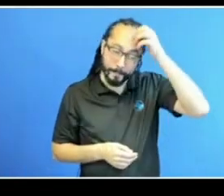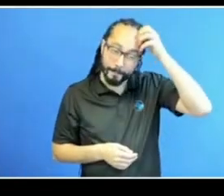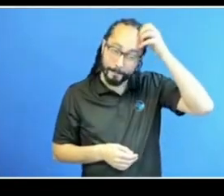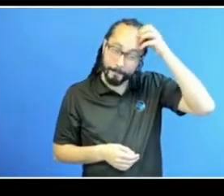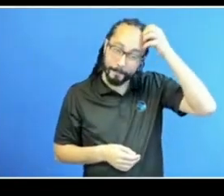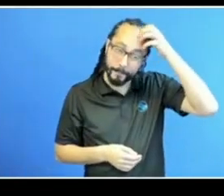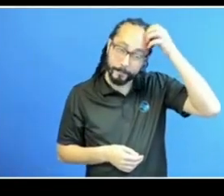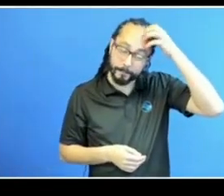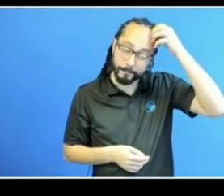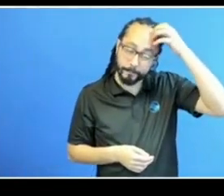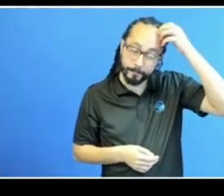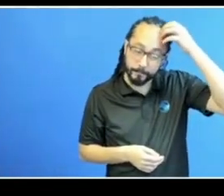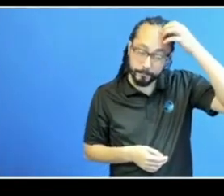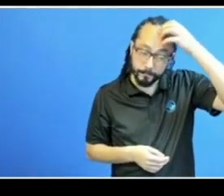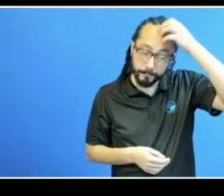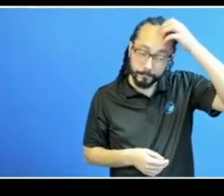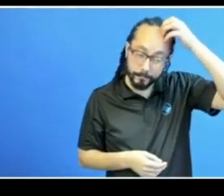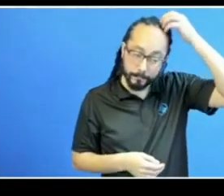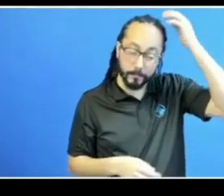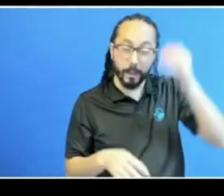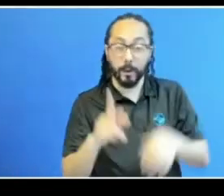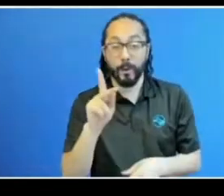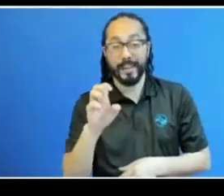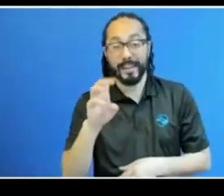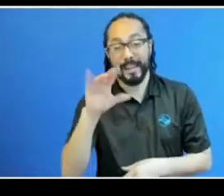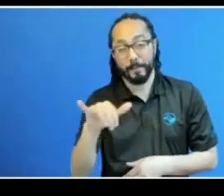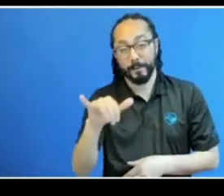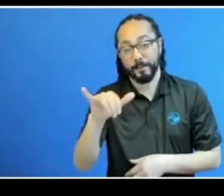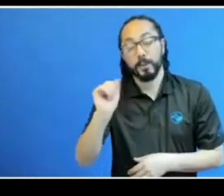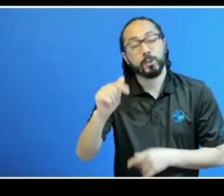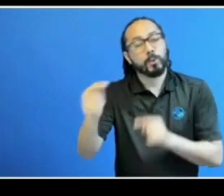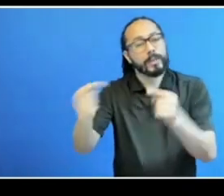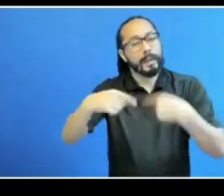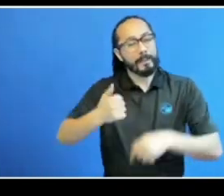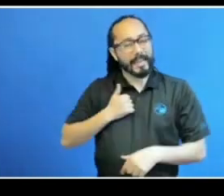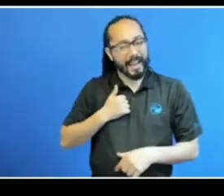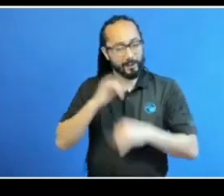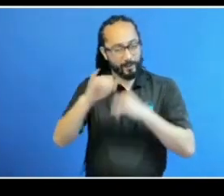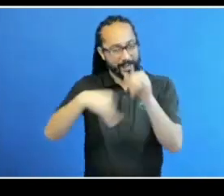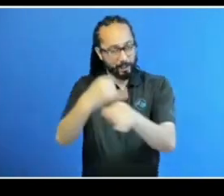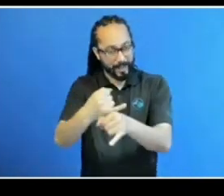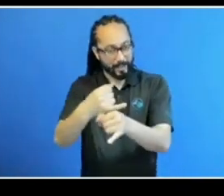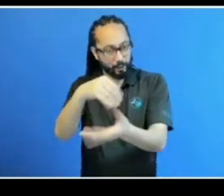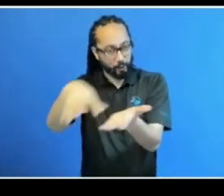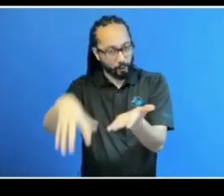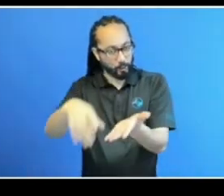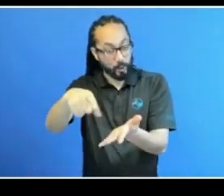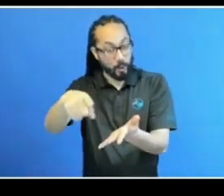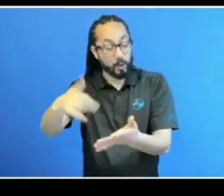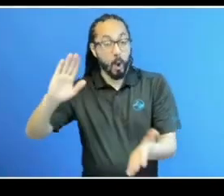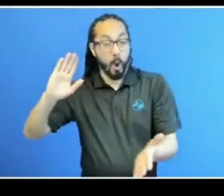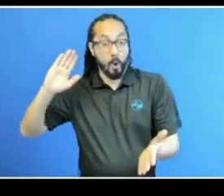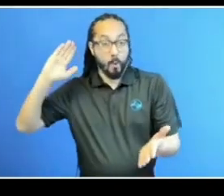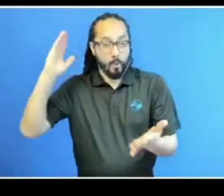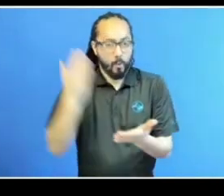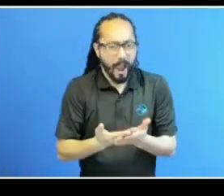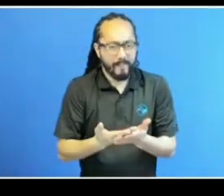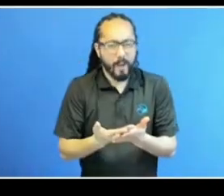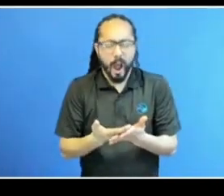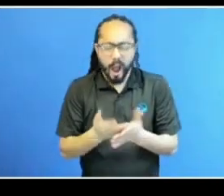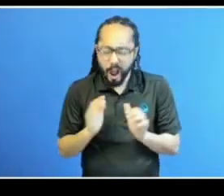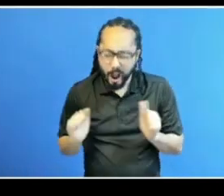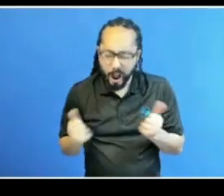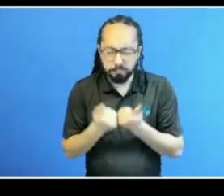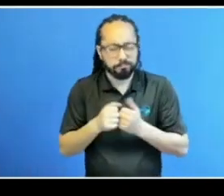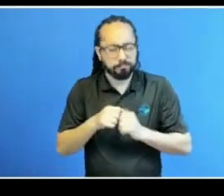Coming to Canada as an international student, what were some challenges you faced along the path to where you are today? What did